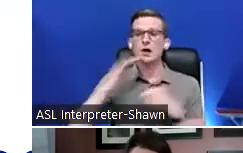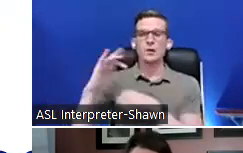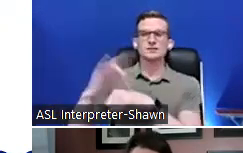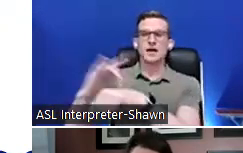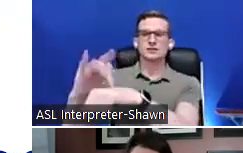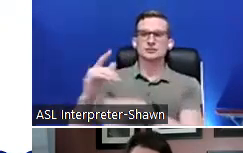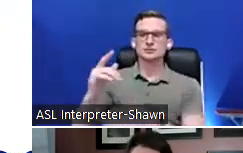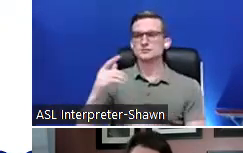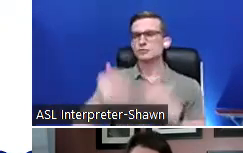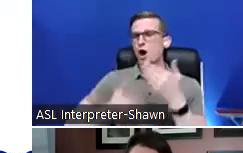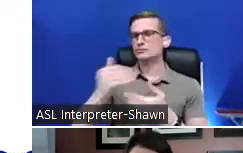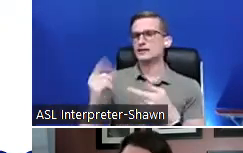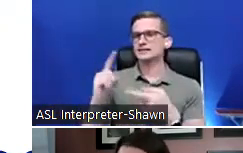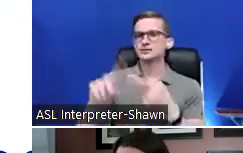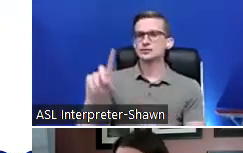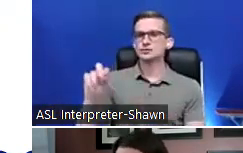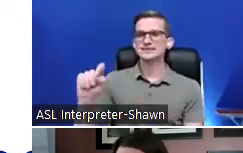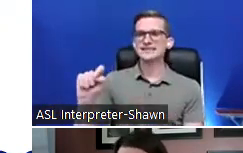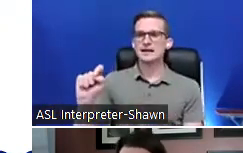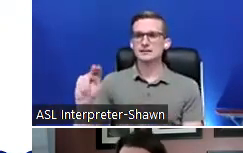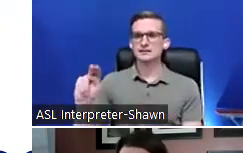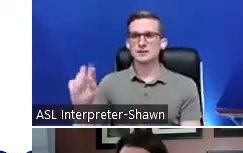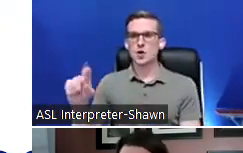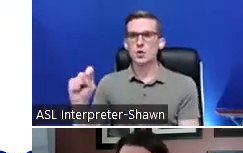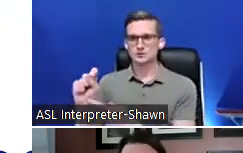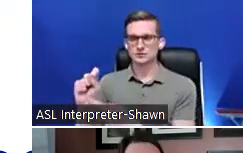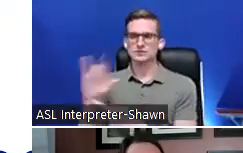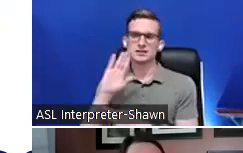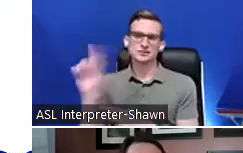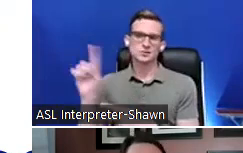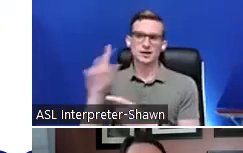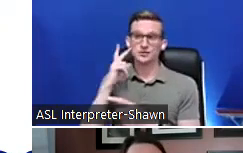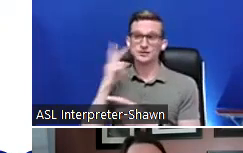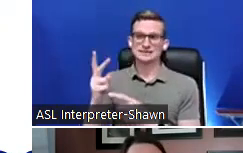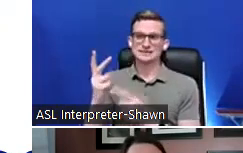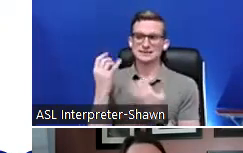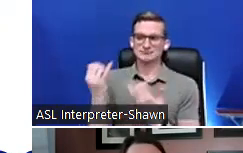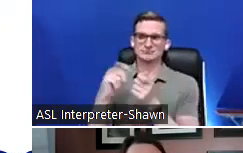changes are going to be visible at the current moment. So